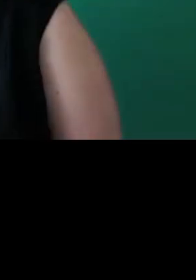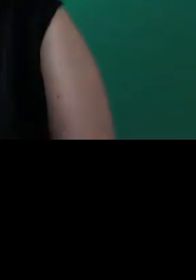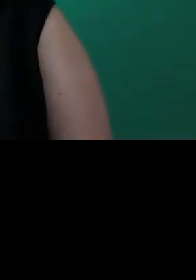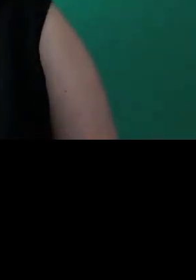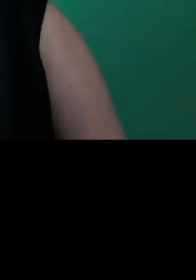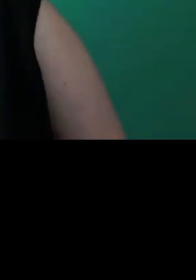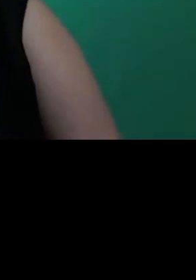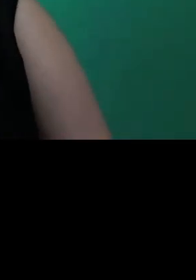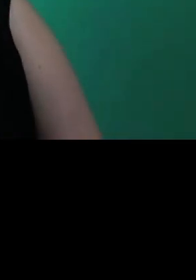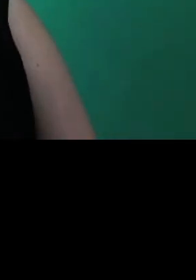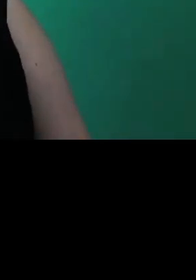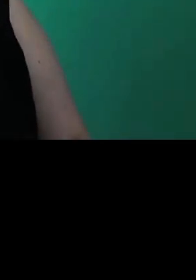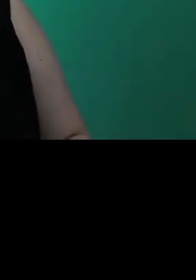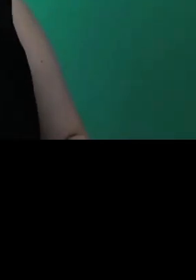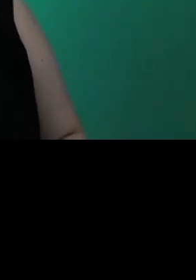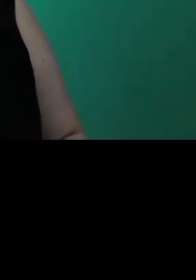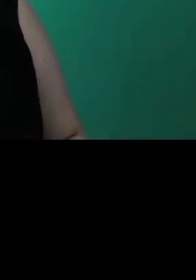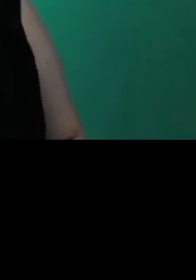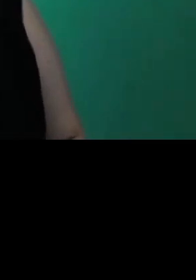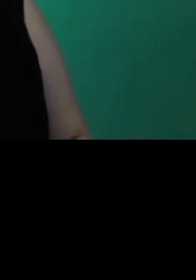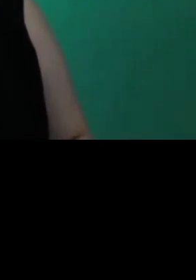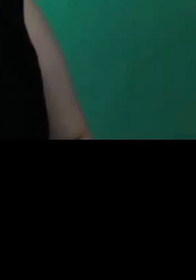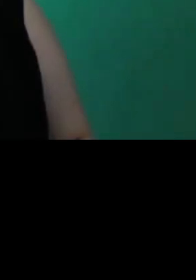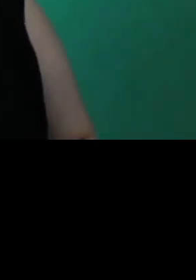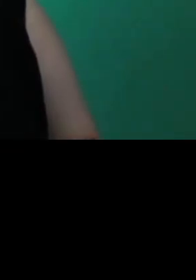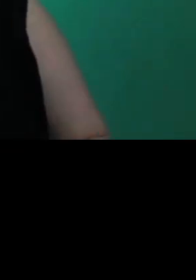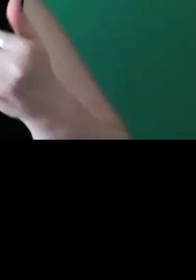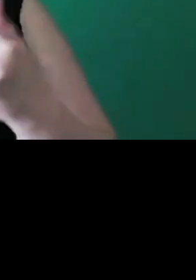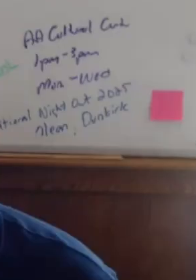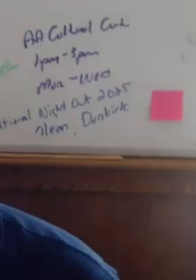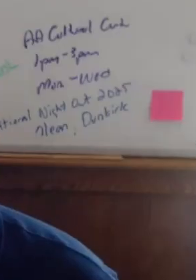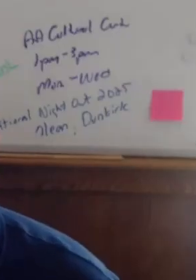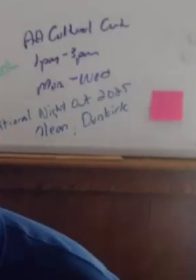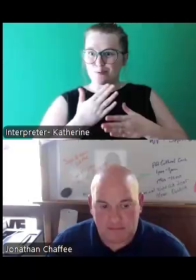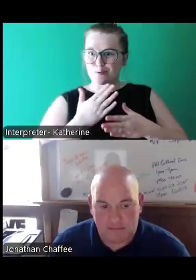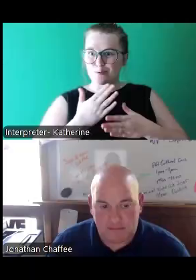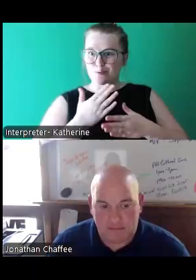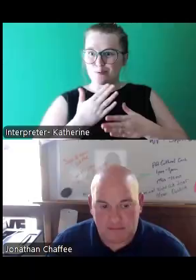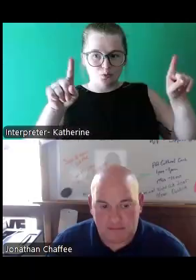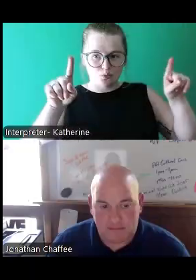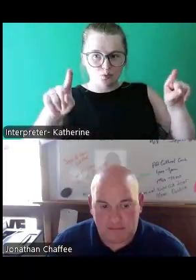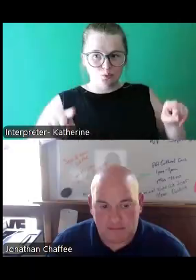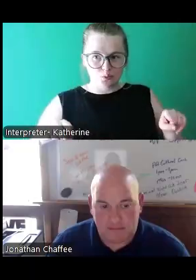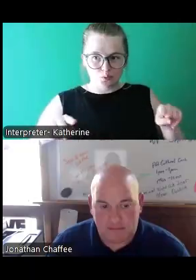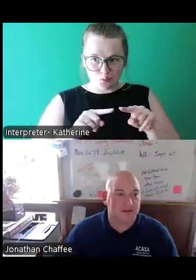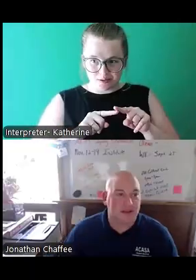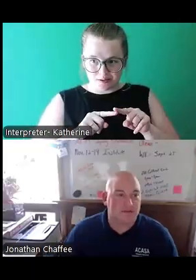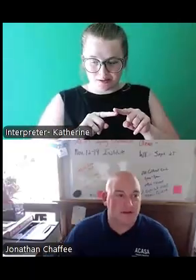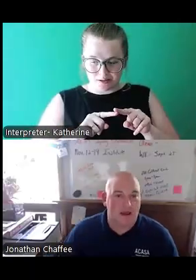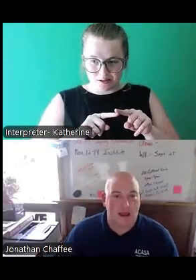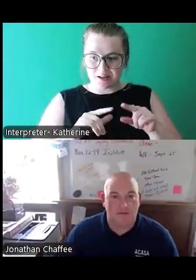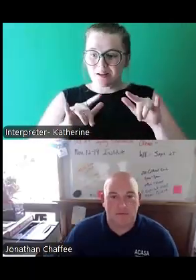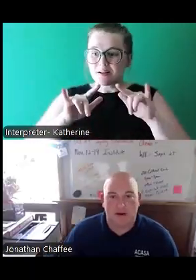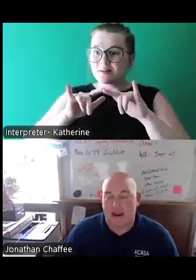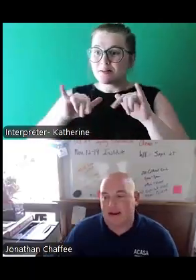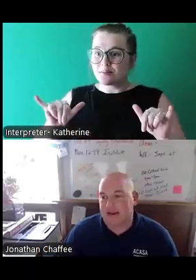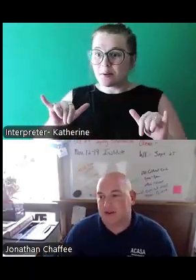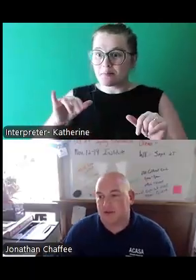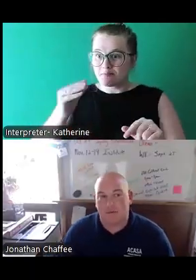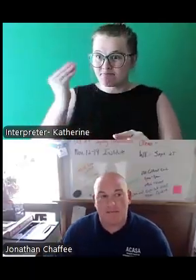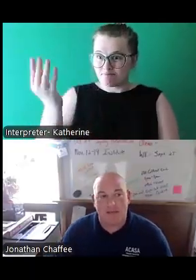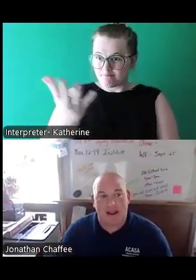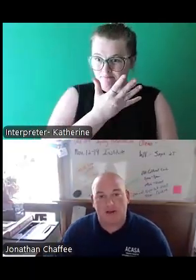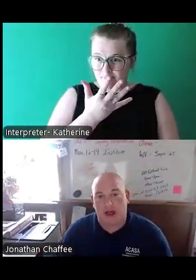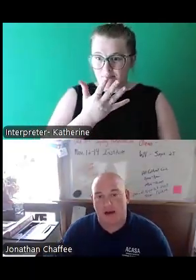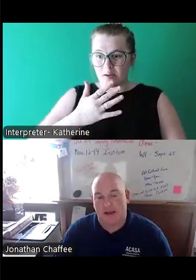Thank you, Dr. Peppone. Let me bring mine up here. Just to get while I'm doing that, just to give everybody an idea.